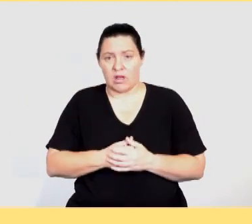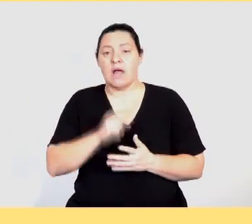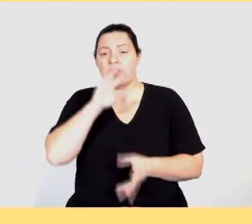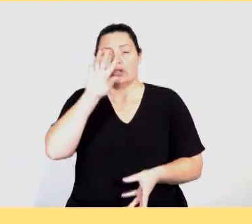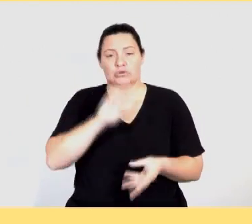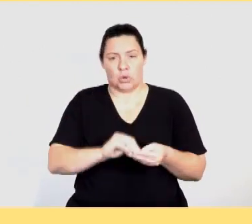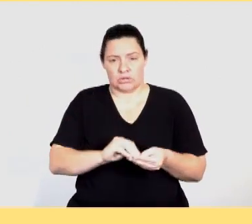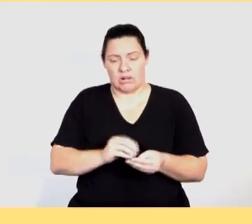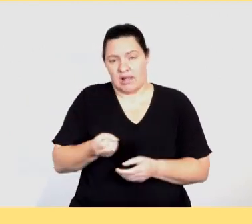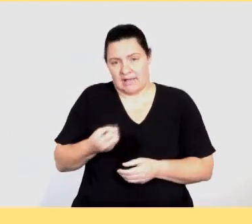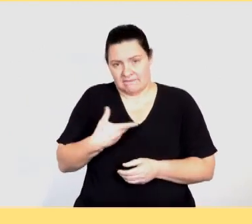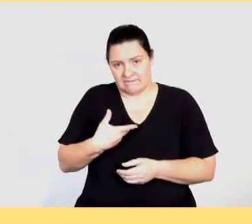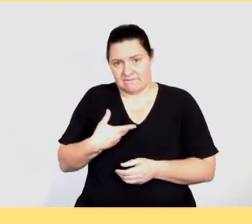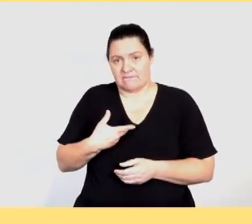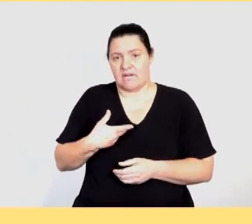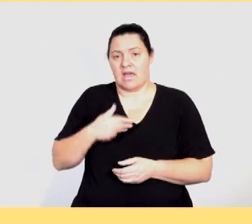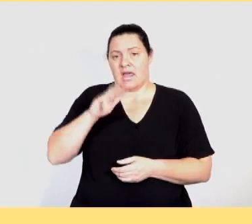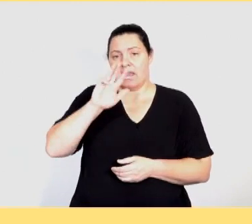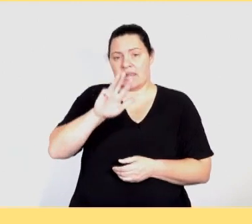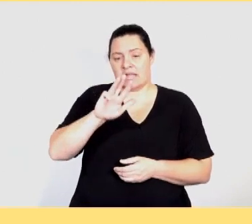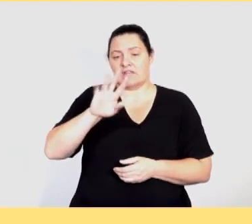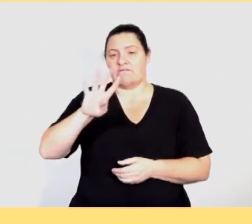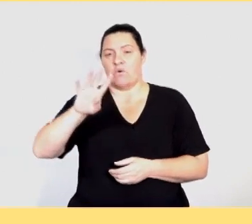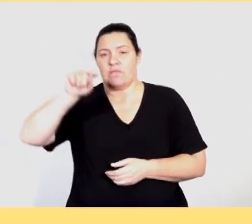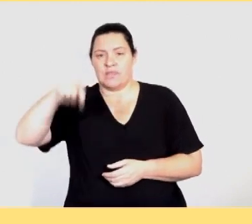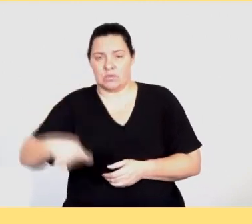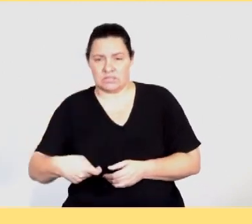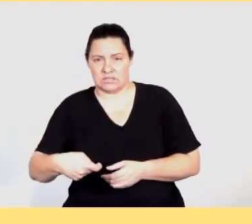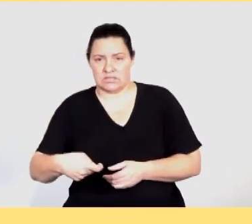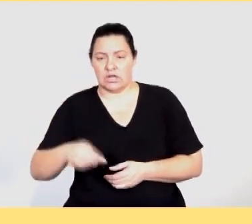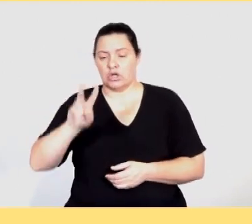control, here the total is going to give me